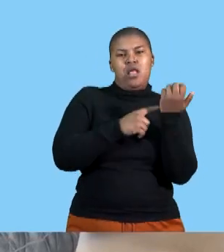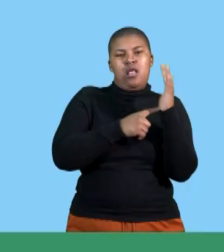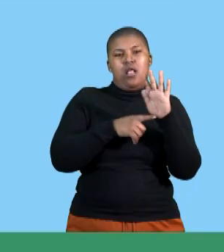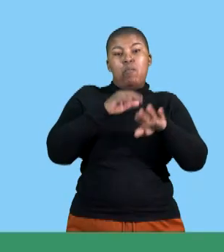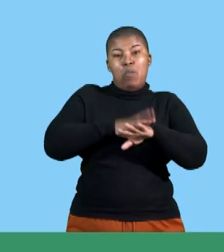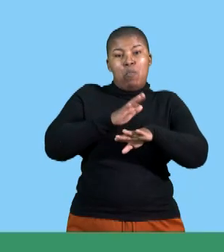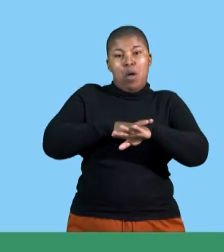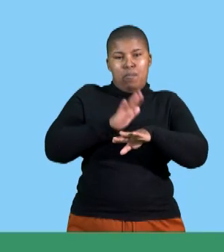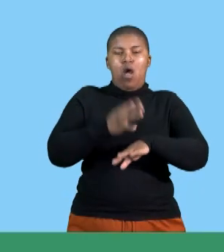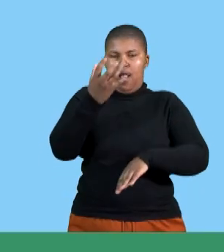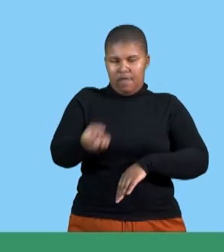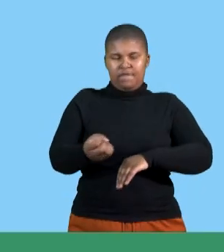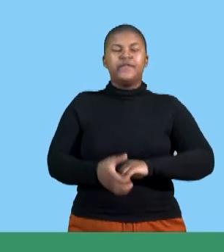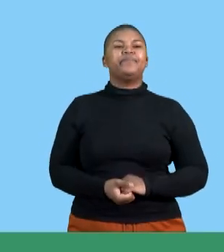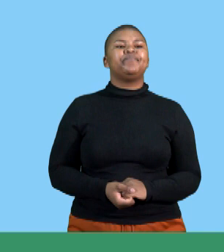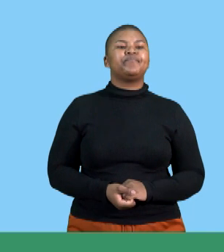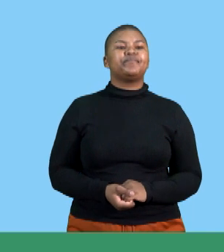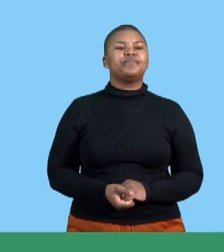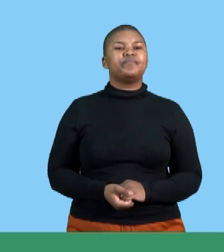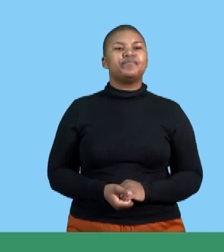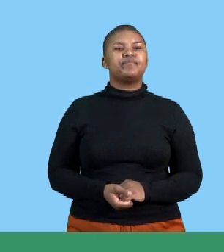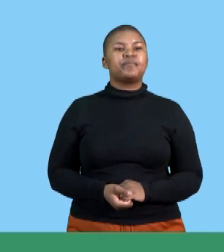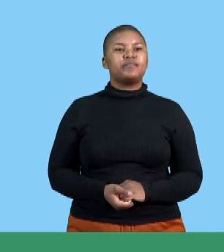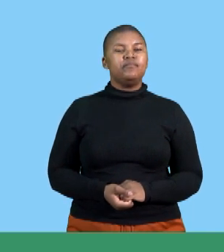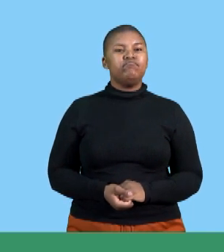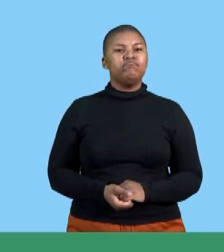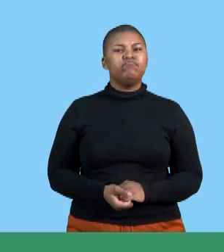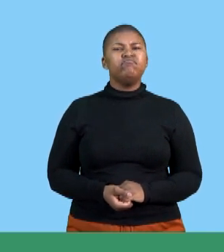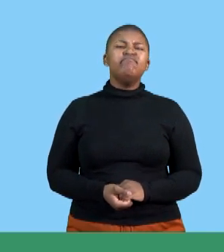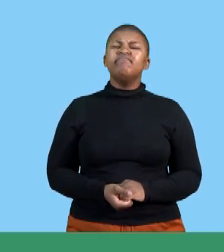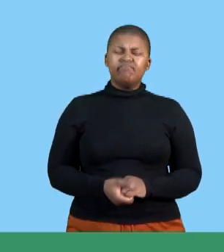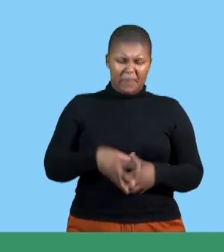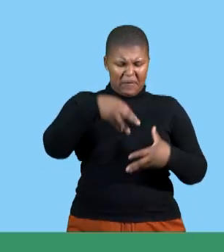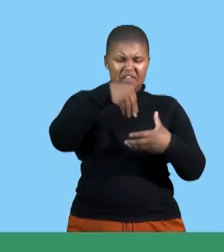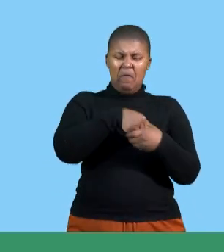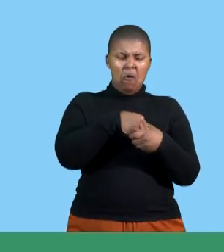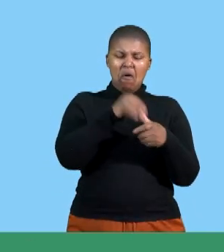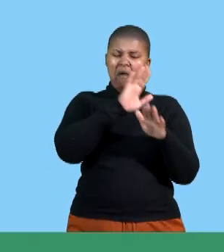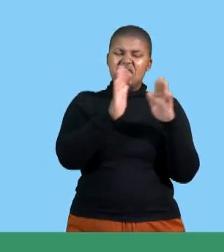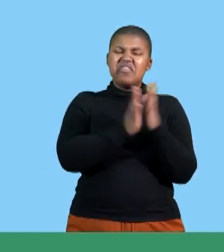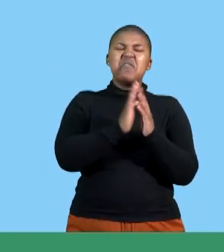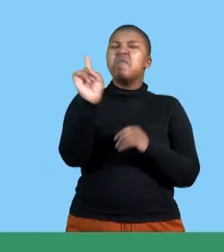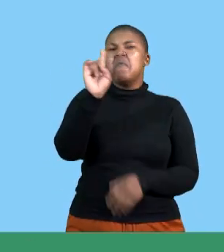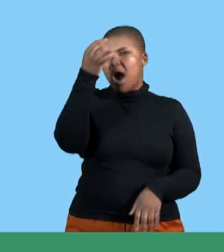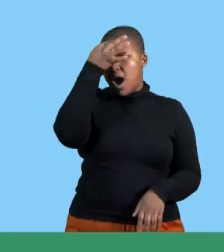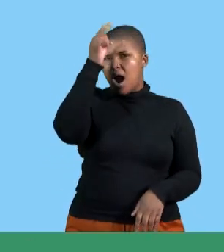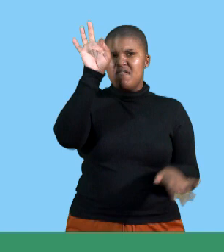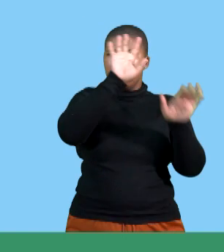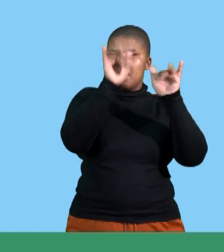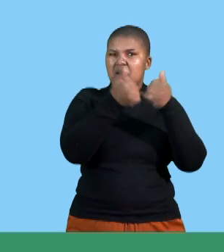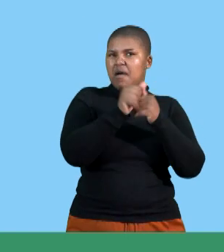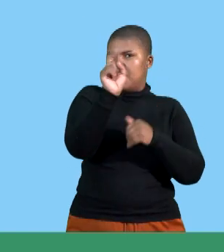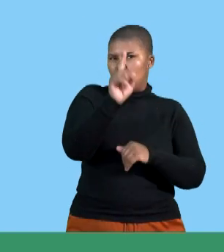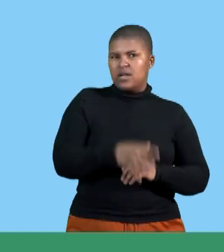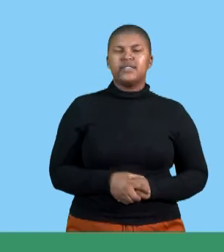you're seeing. There are others. Now, let's look at the characteristics of a state-owned company. The